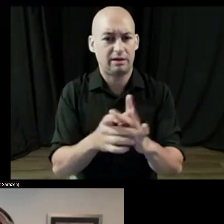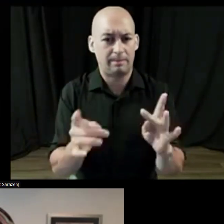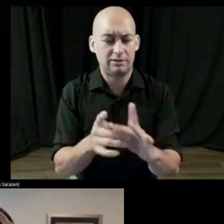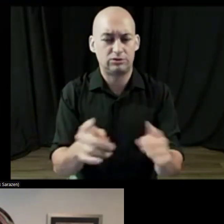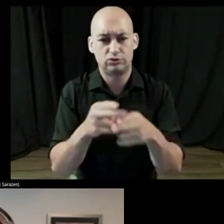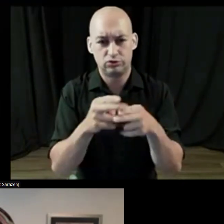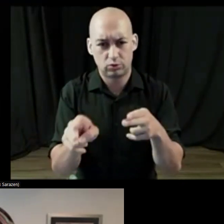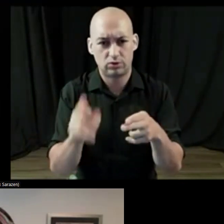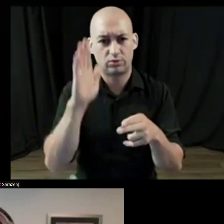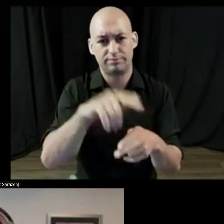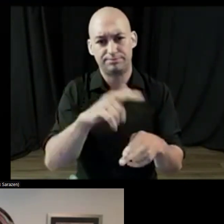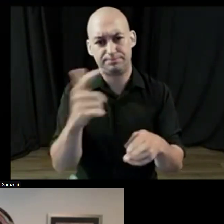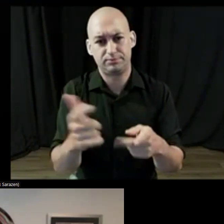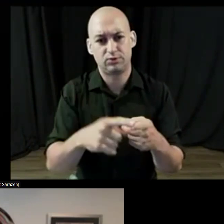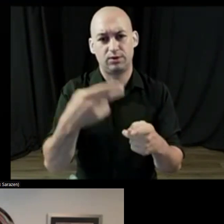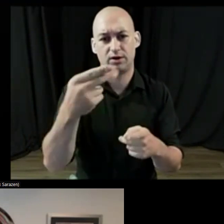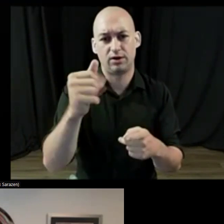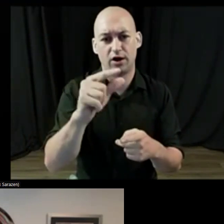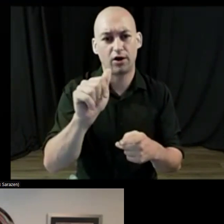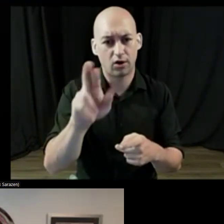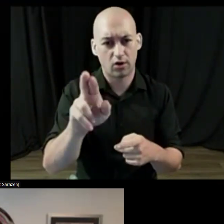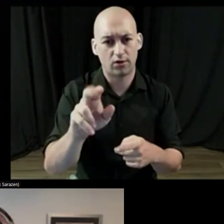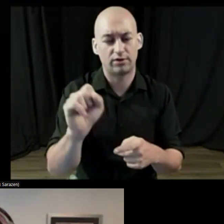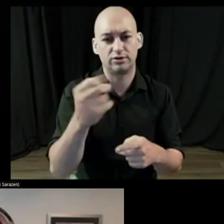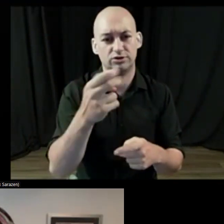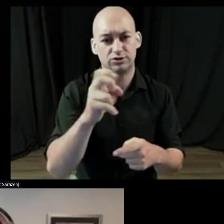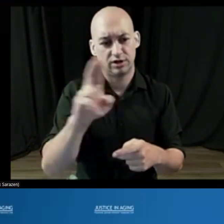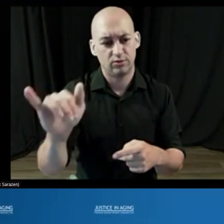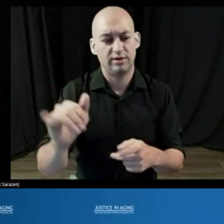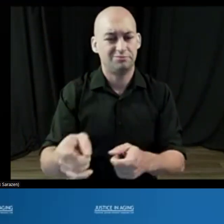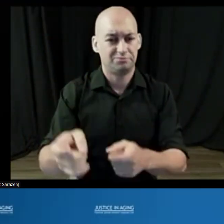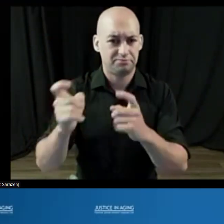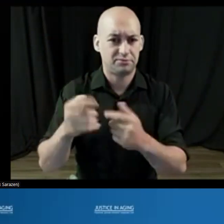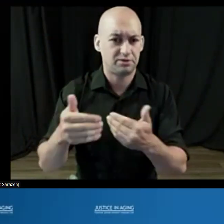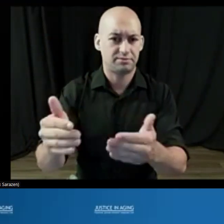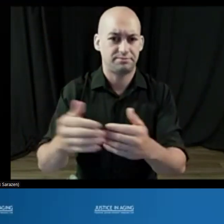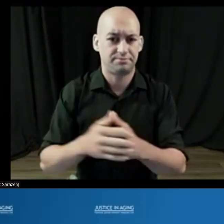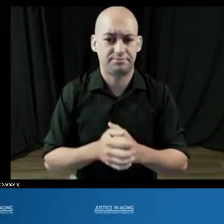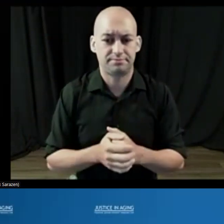this over to Hagar and to Sherry to take it from here.